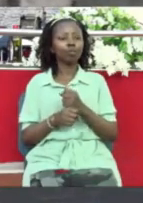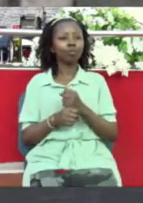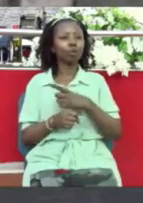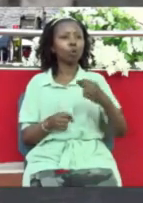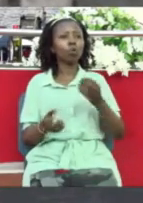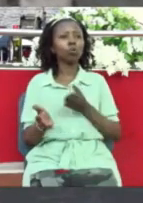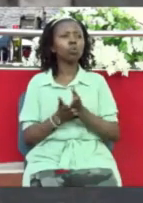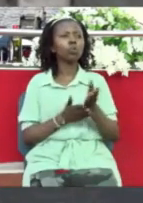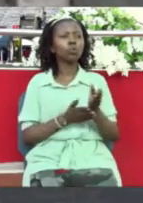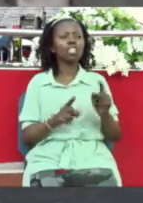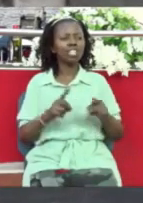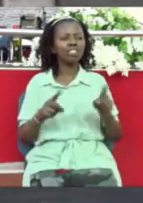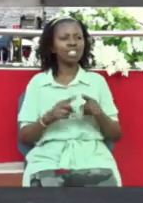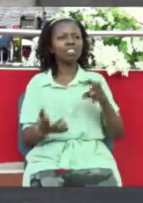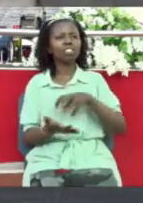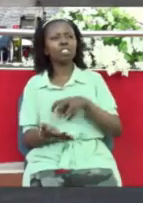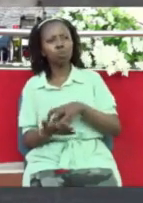that others are going through,